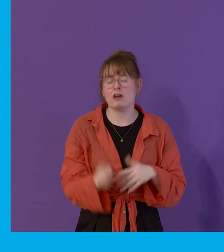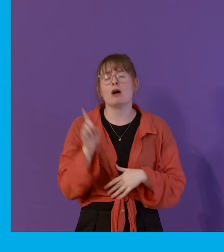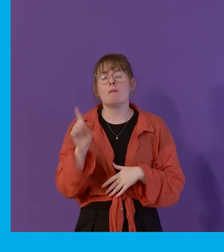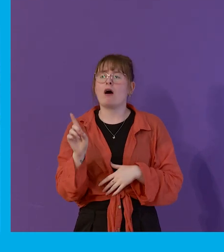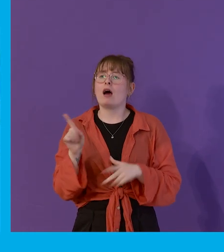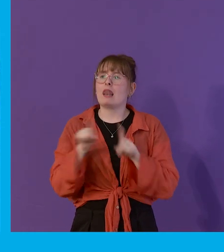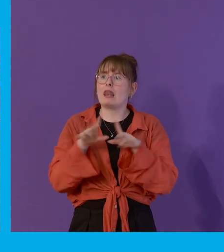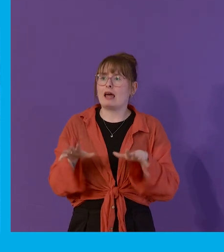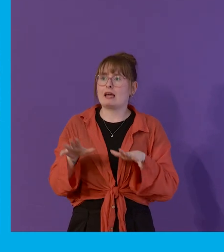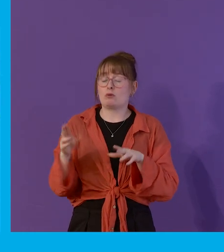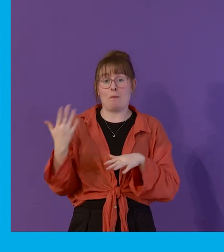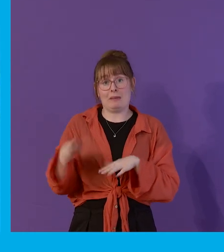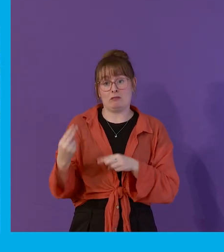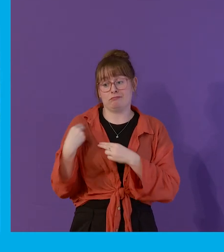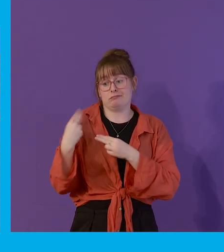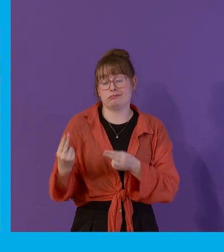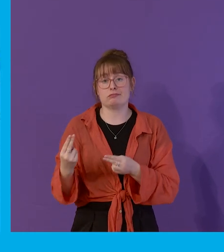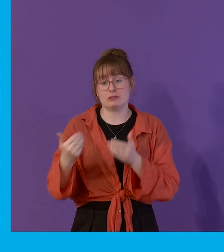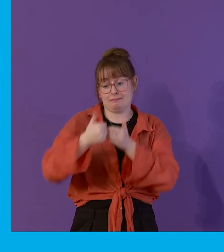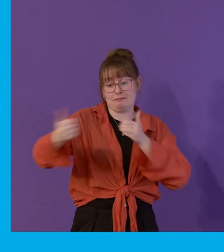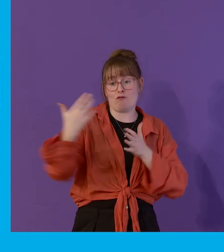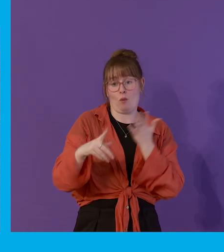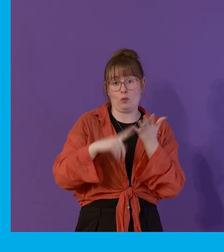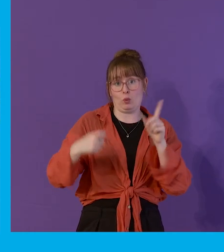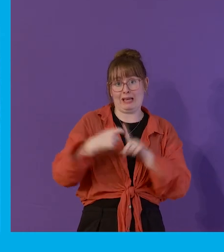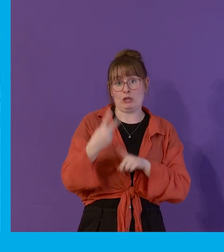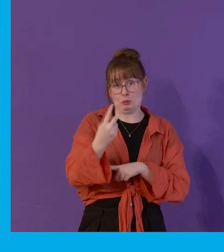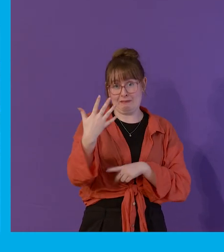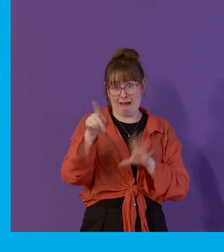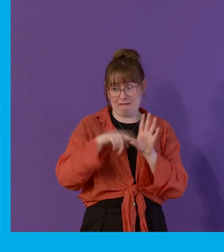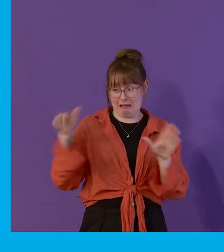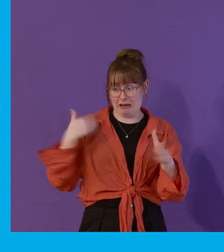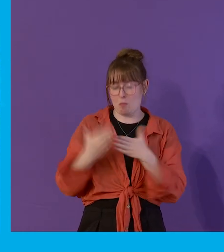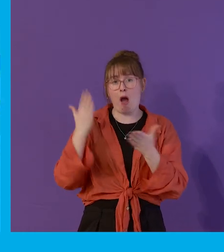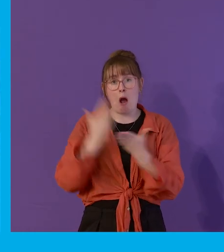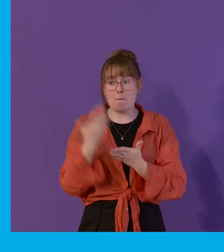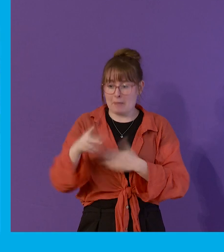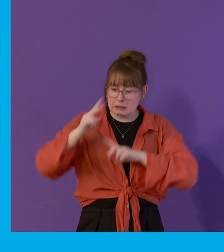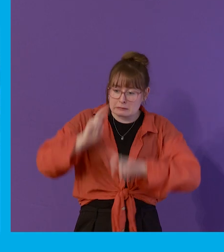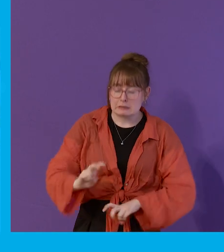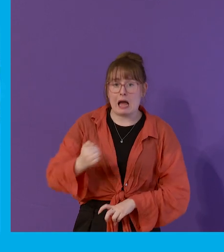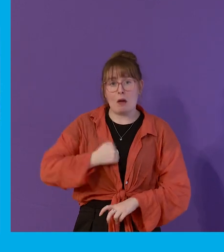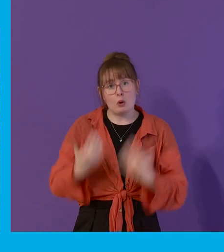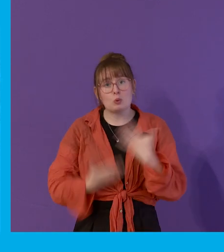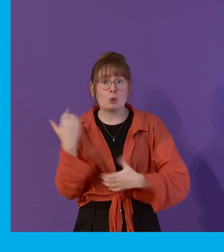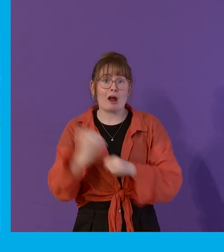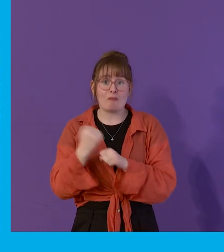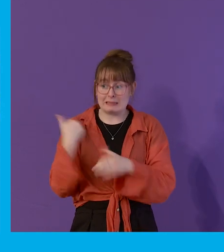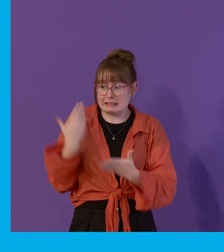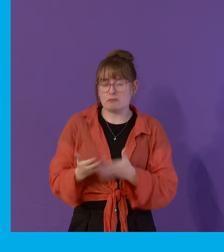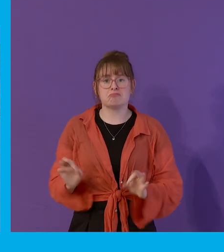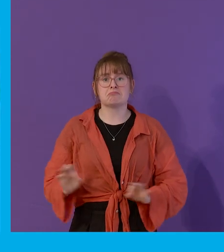we've had devolution for 25 years, but we've never meaningfully looked at local government reform since devolution. Mm-hmm. We've done things